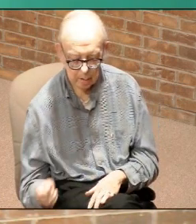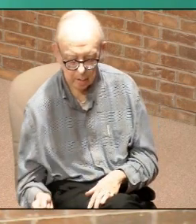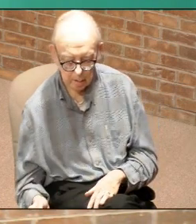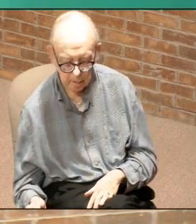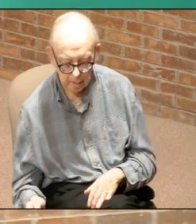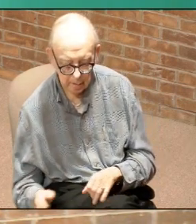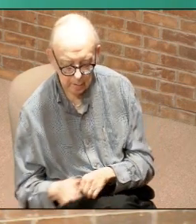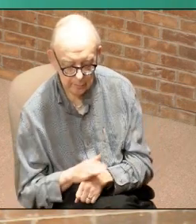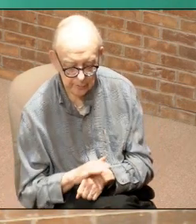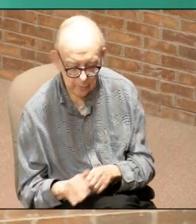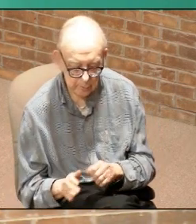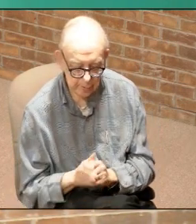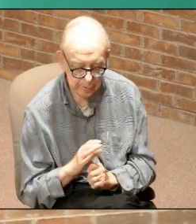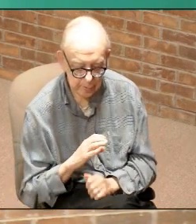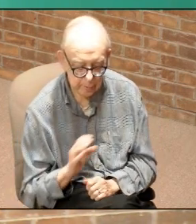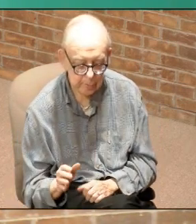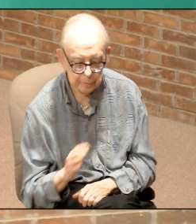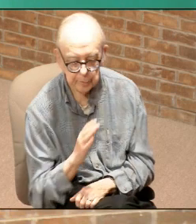filled with christmas trees